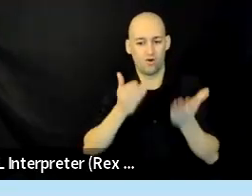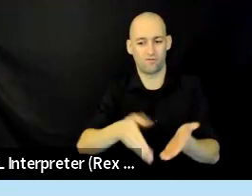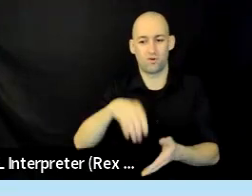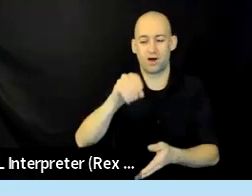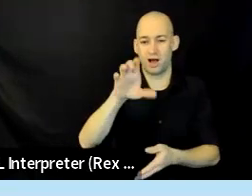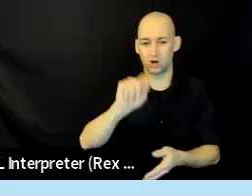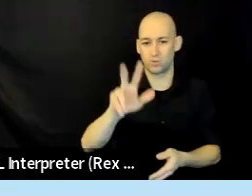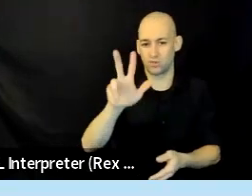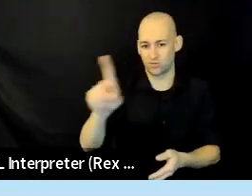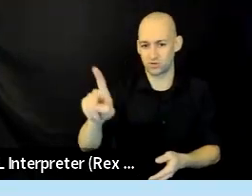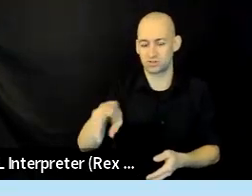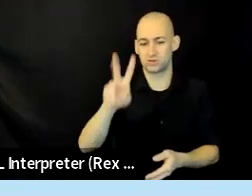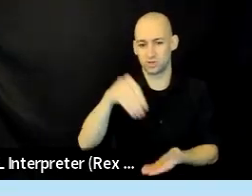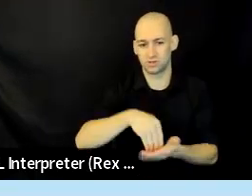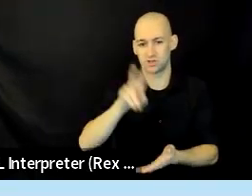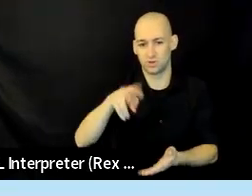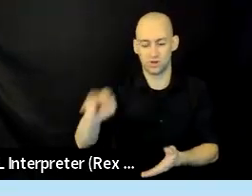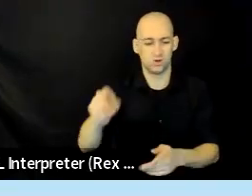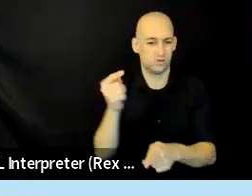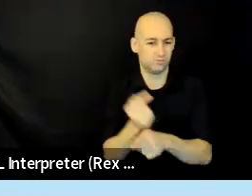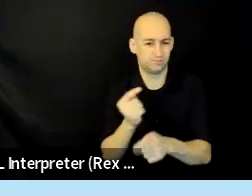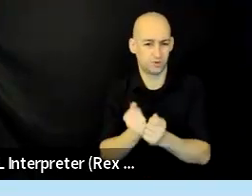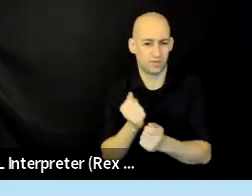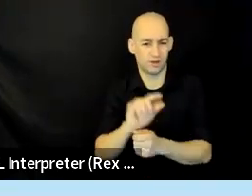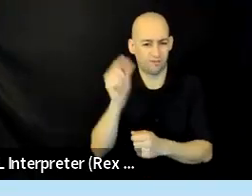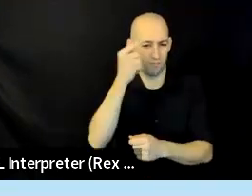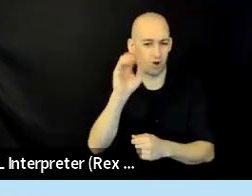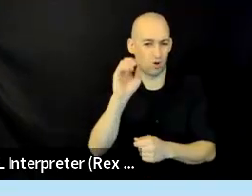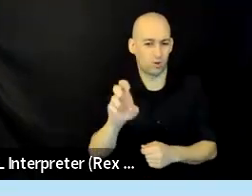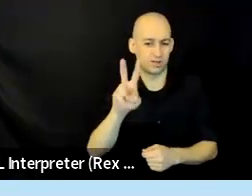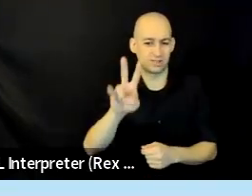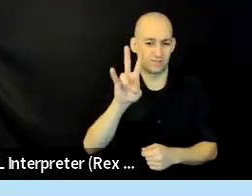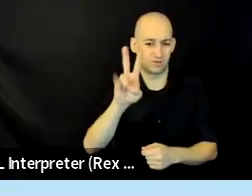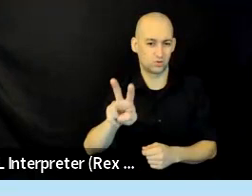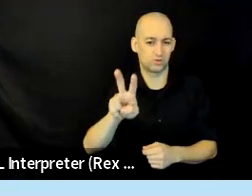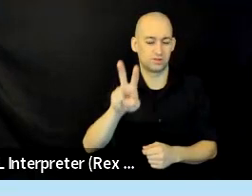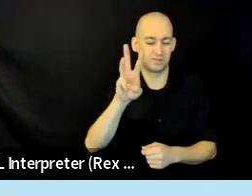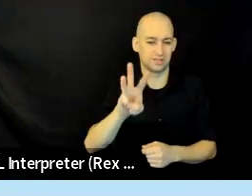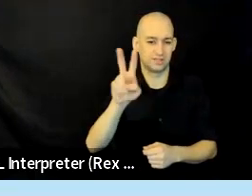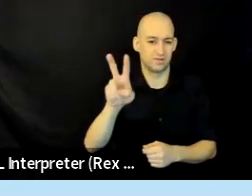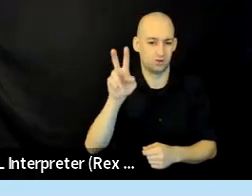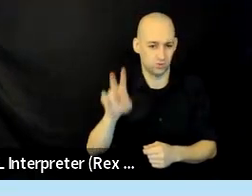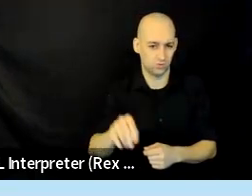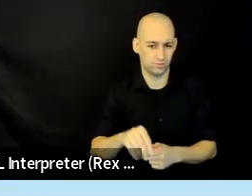31st, 2022, in accordance with Government Code 7267.2. The offer meets all legal